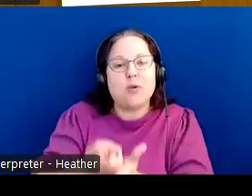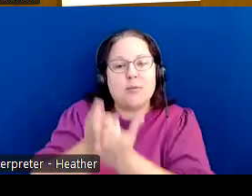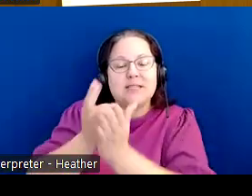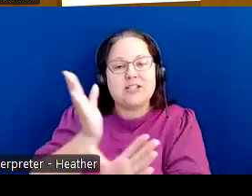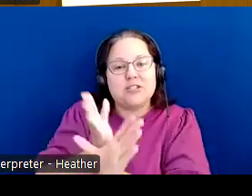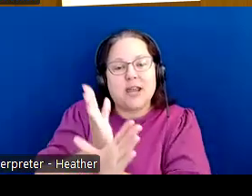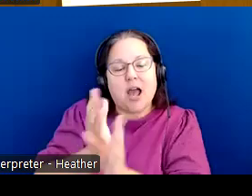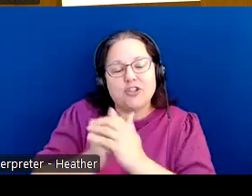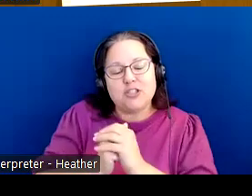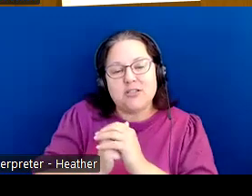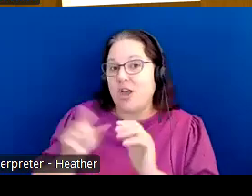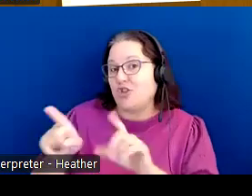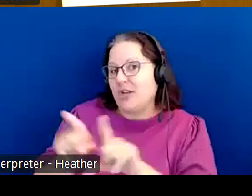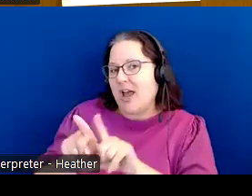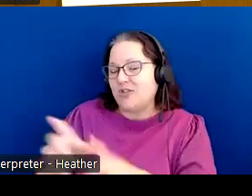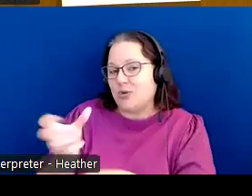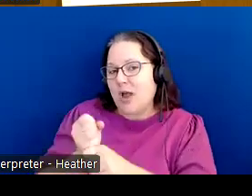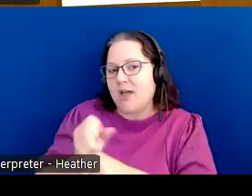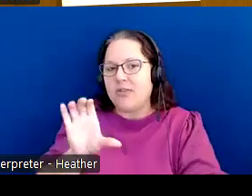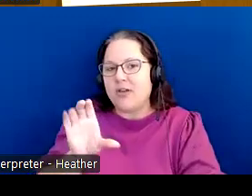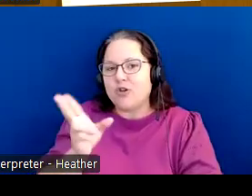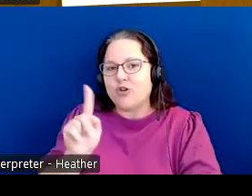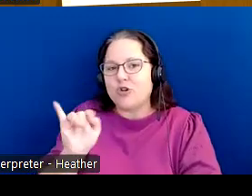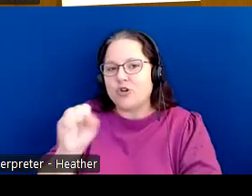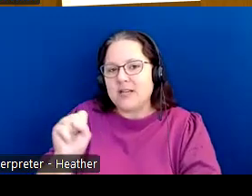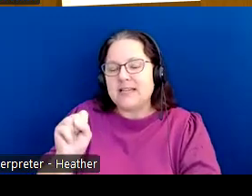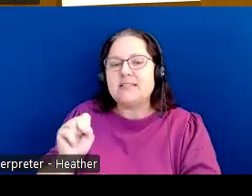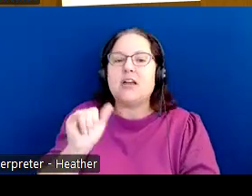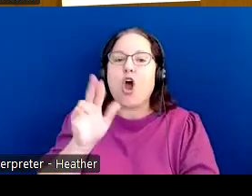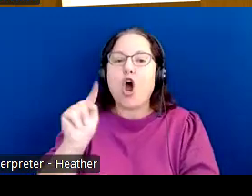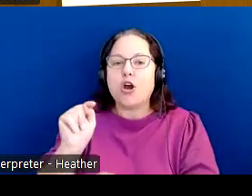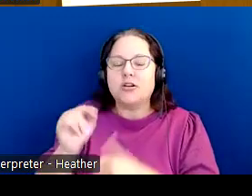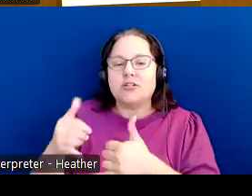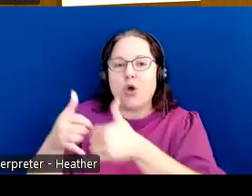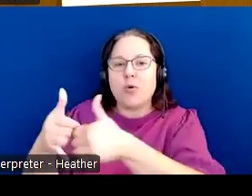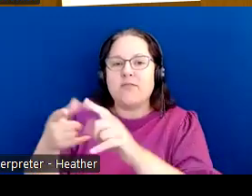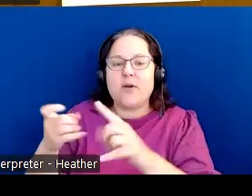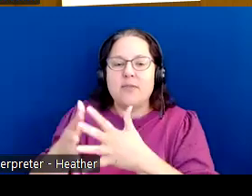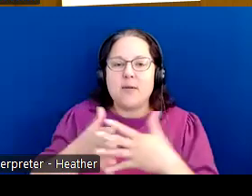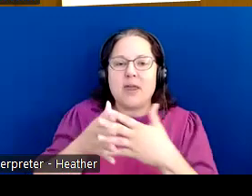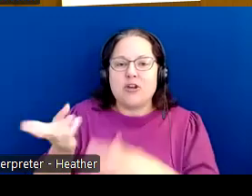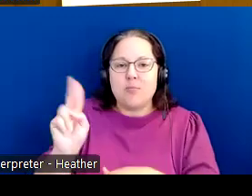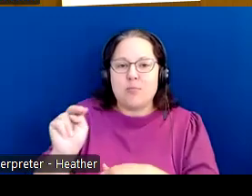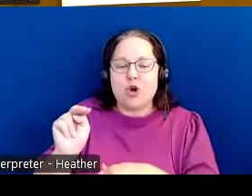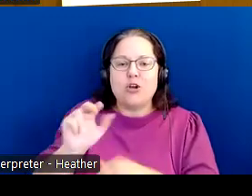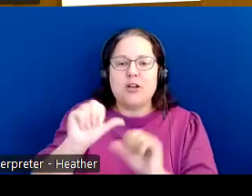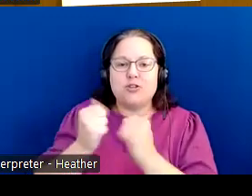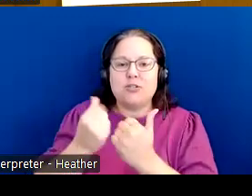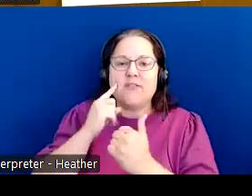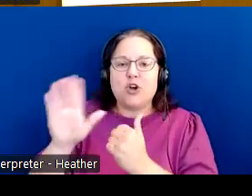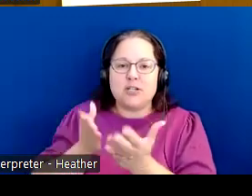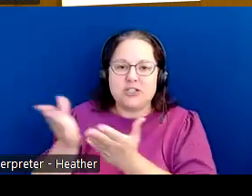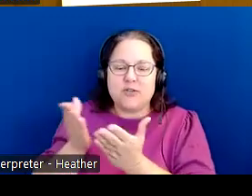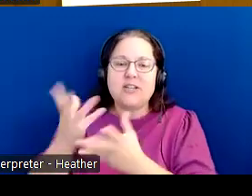psychology. She also received the Curtis P. Arts Distinguished Service Award from the American Burn Association for her service, including